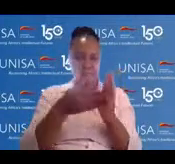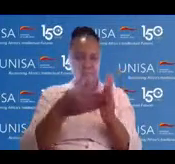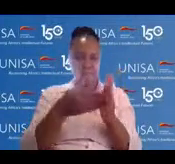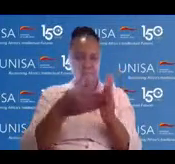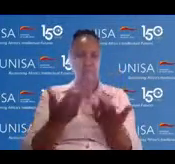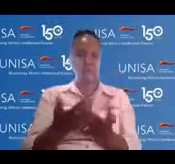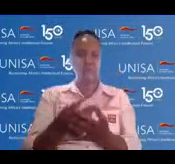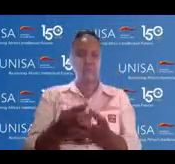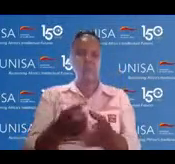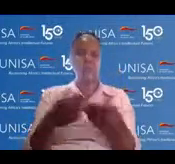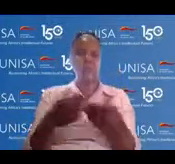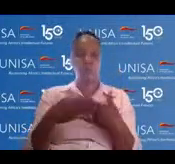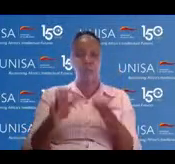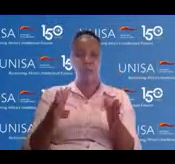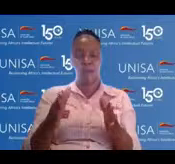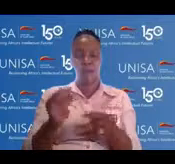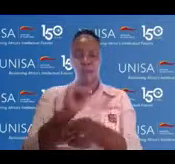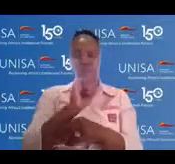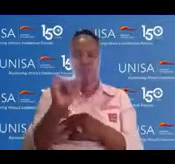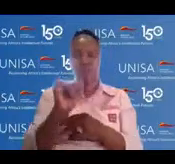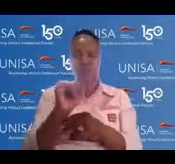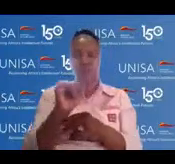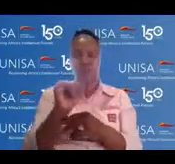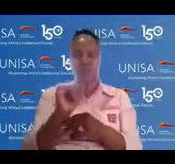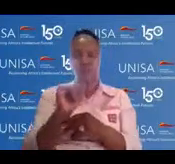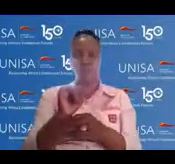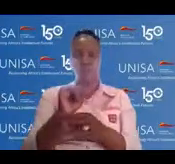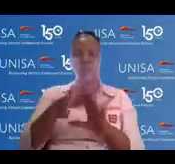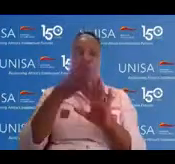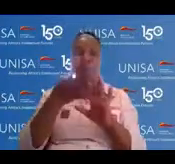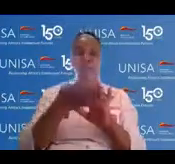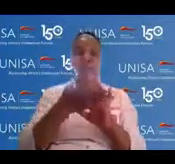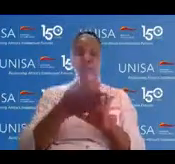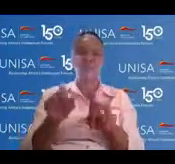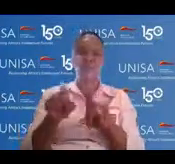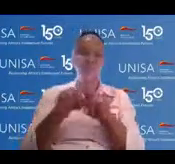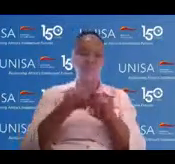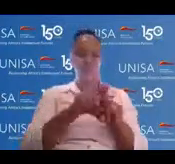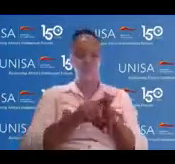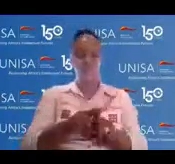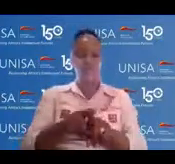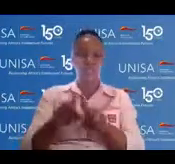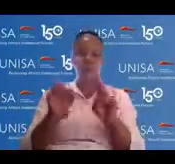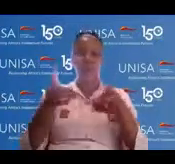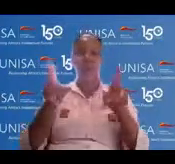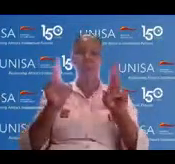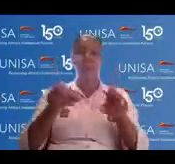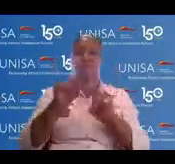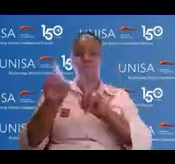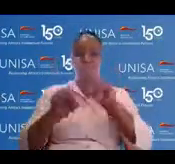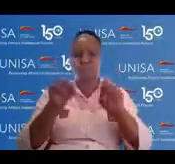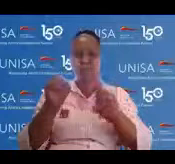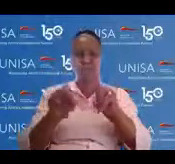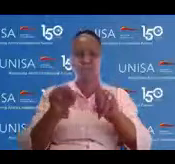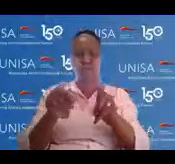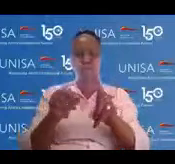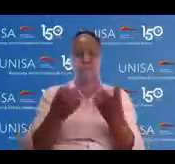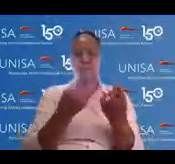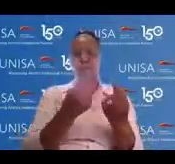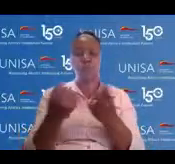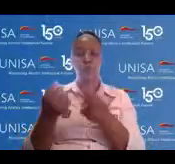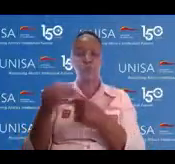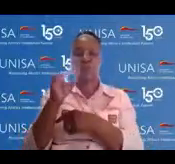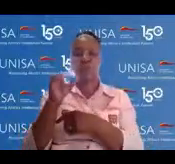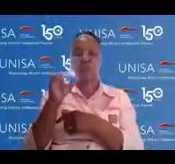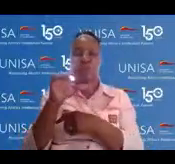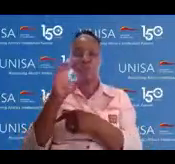attempt. The rest is exactly like a normal quiz as you do it with the Moodle proctoring. Remember, you answer the